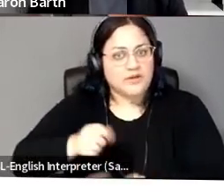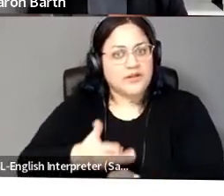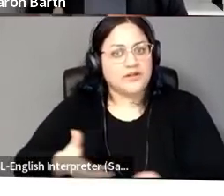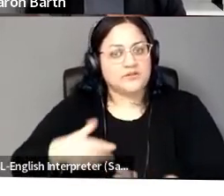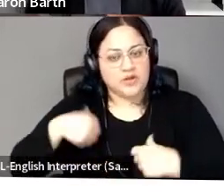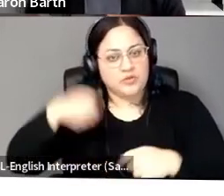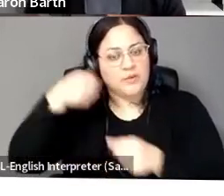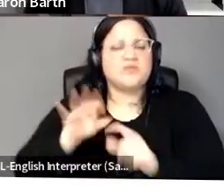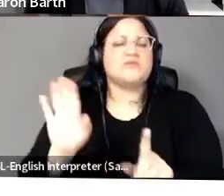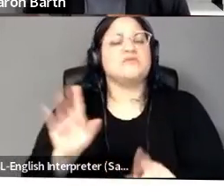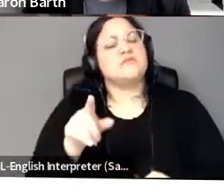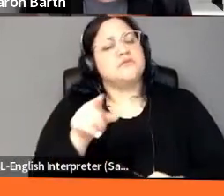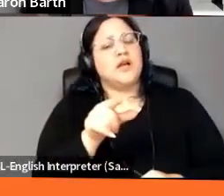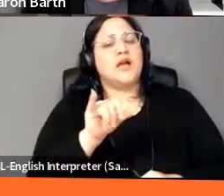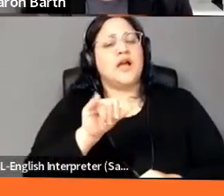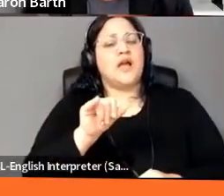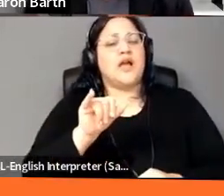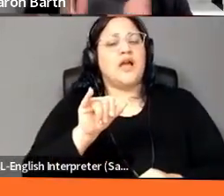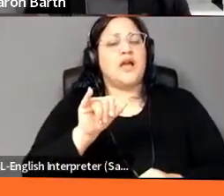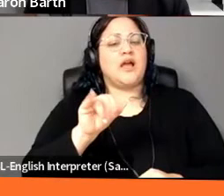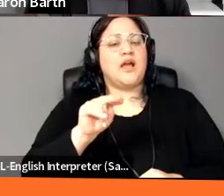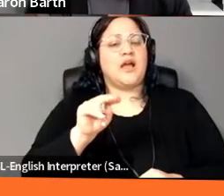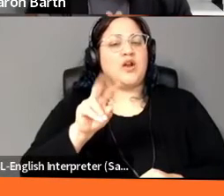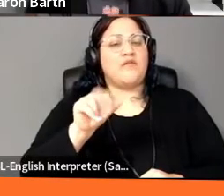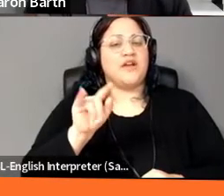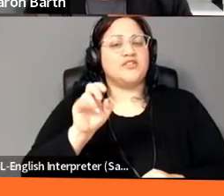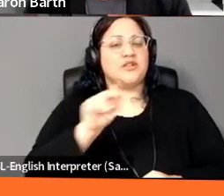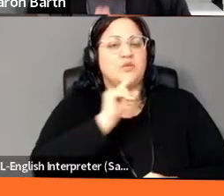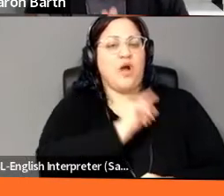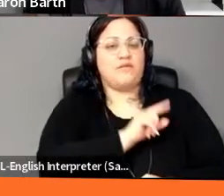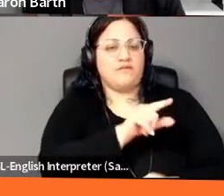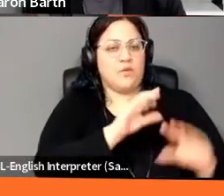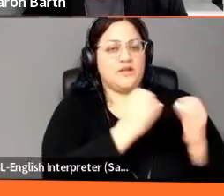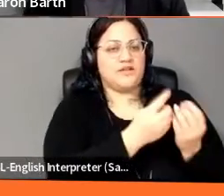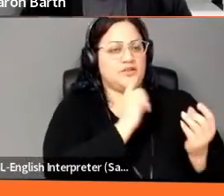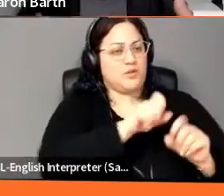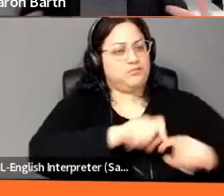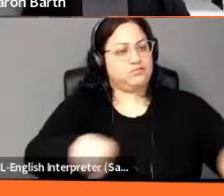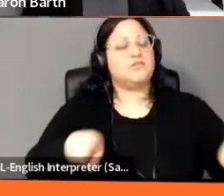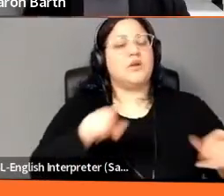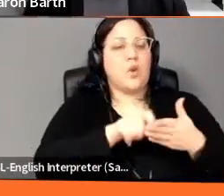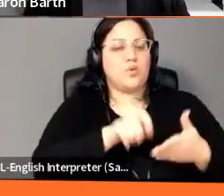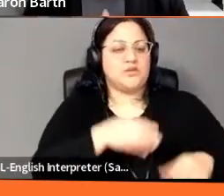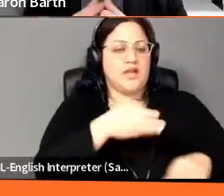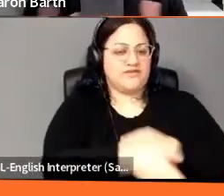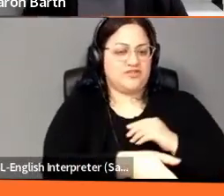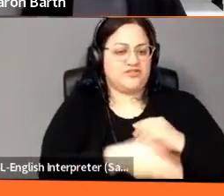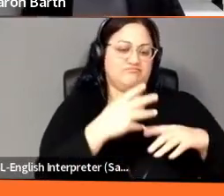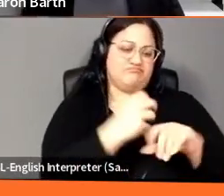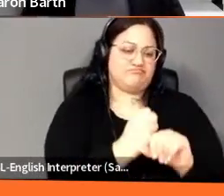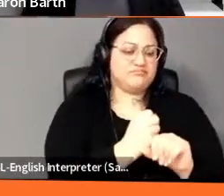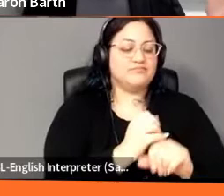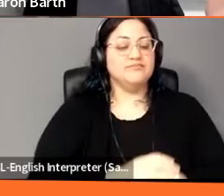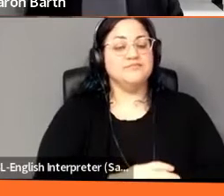Okay, so let's go. So I'm going to show you a word, and what I want you to do is just either use your microphone to tell